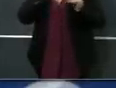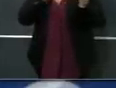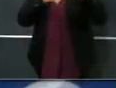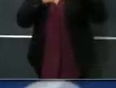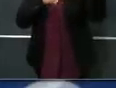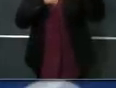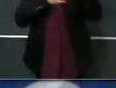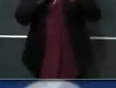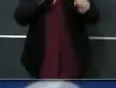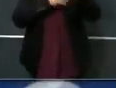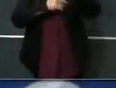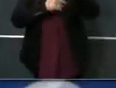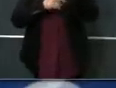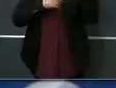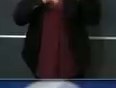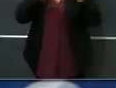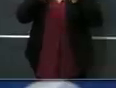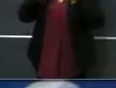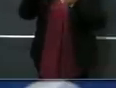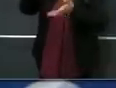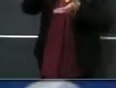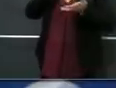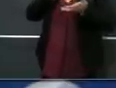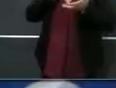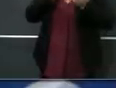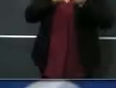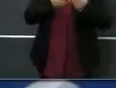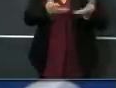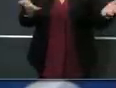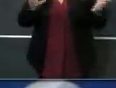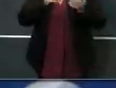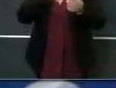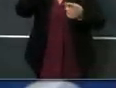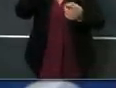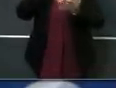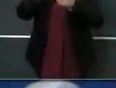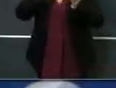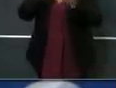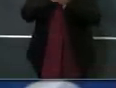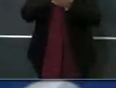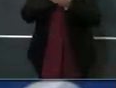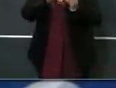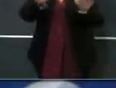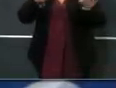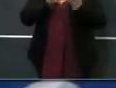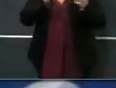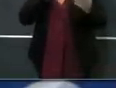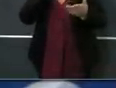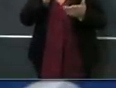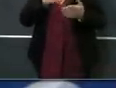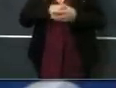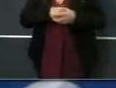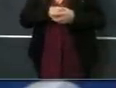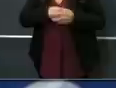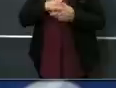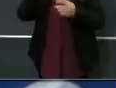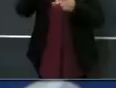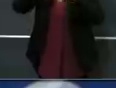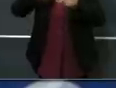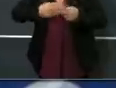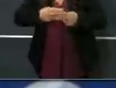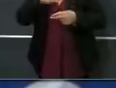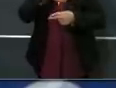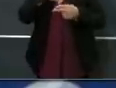with 800 school districts on that logistics effort. I think they've made public where specifically